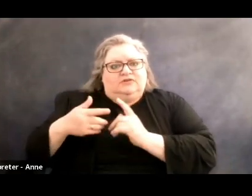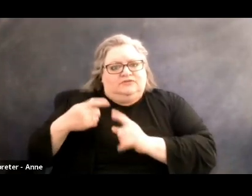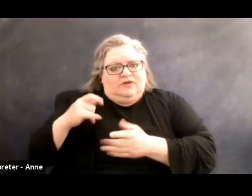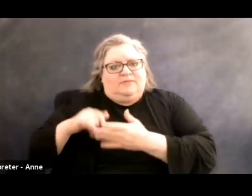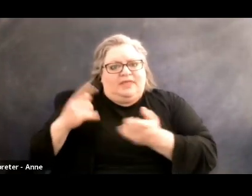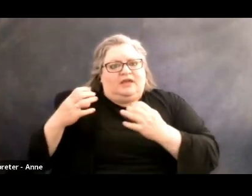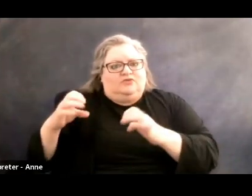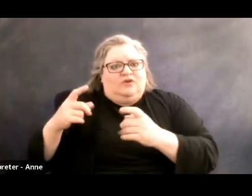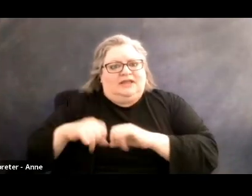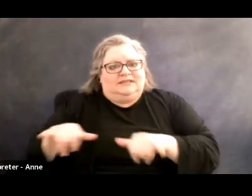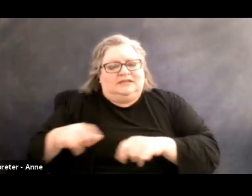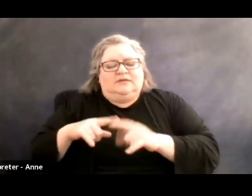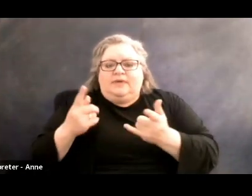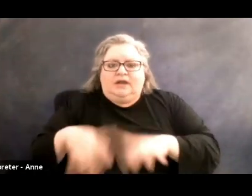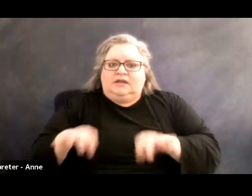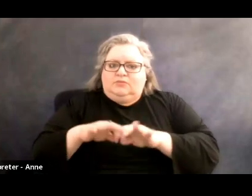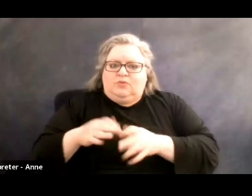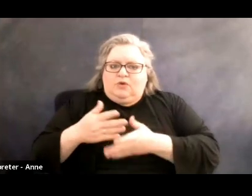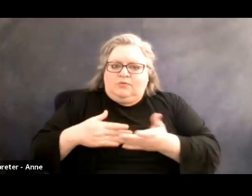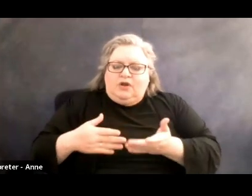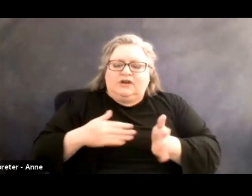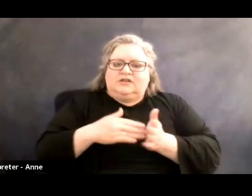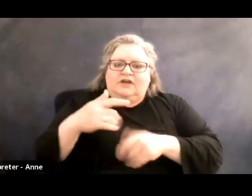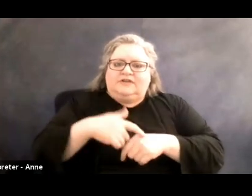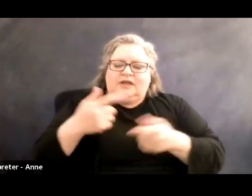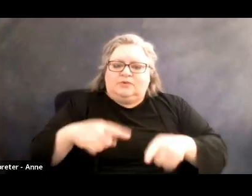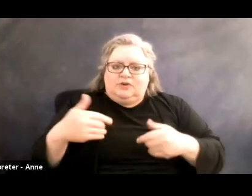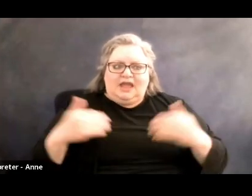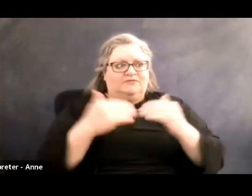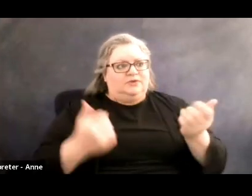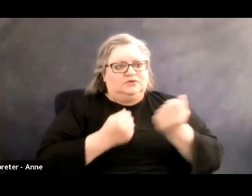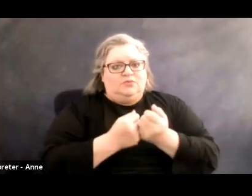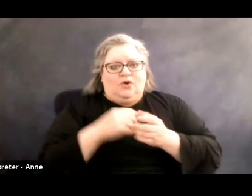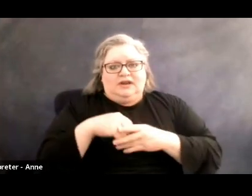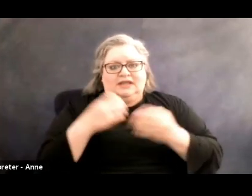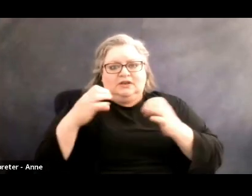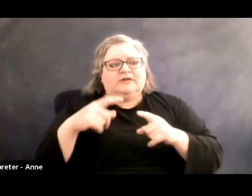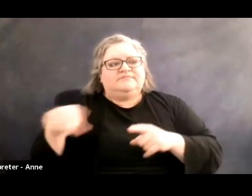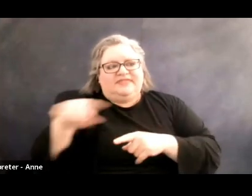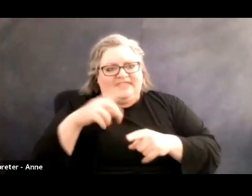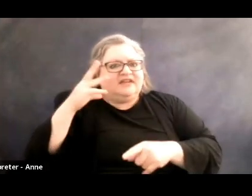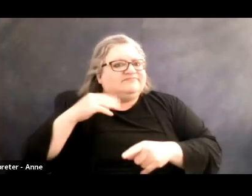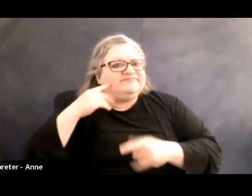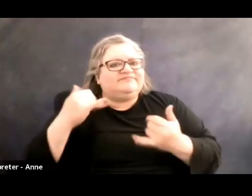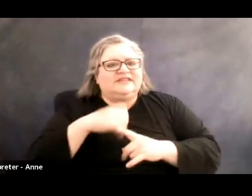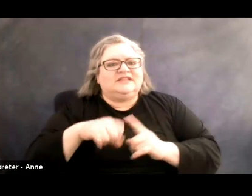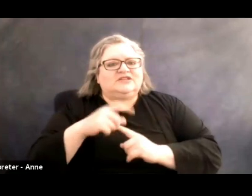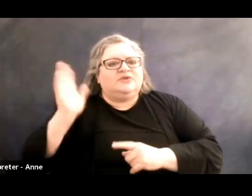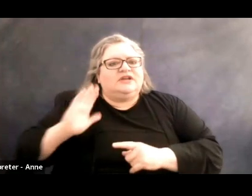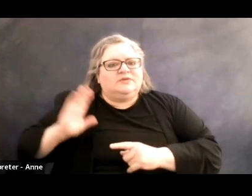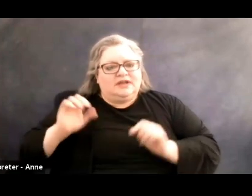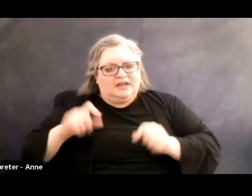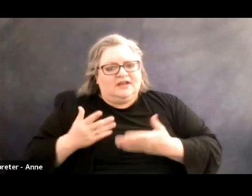most important elements is that oftentimes when you have peer support in a crisis system, they've been through this situation before, and they can